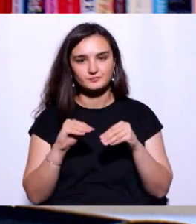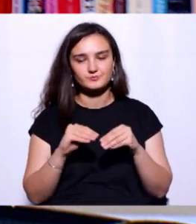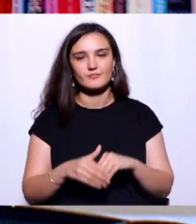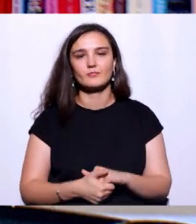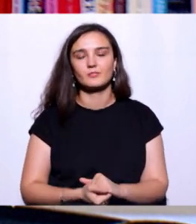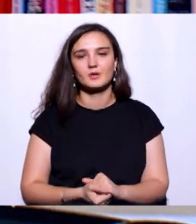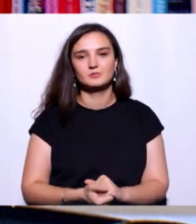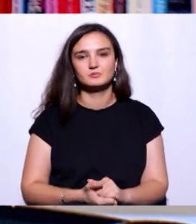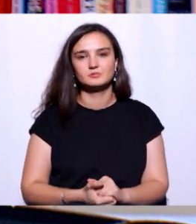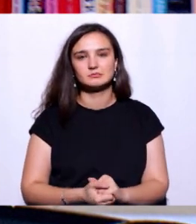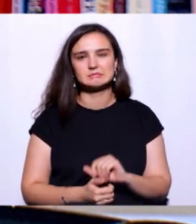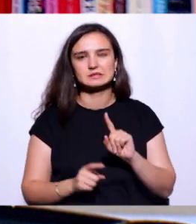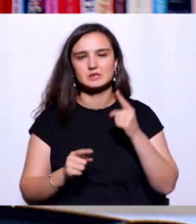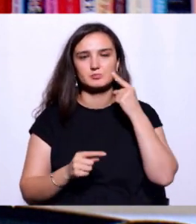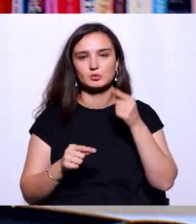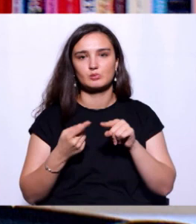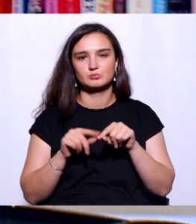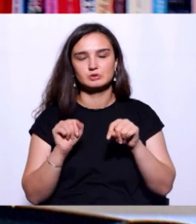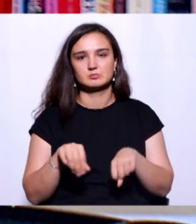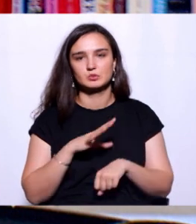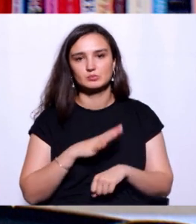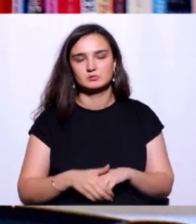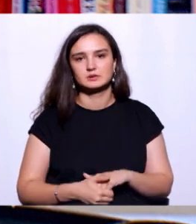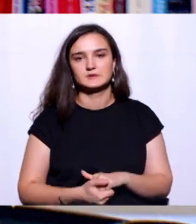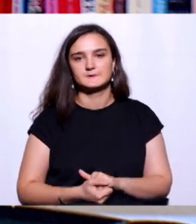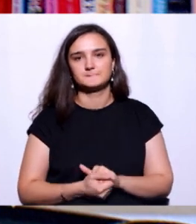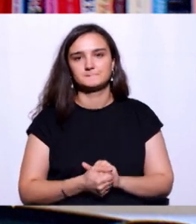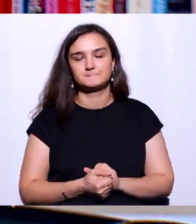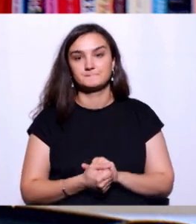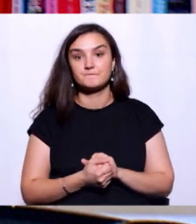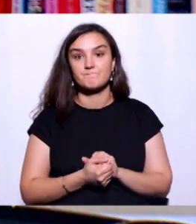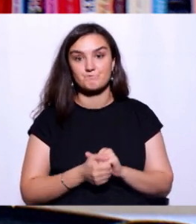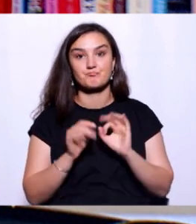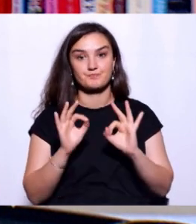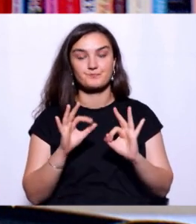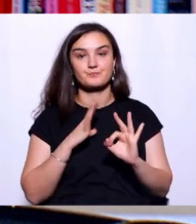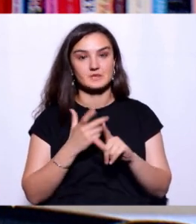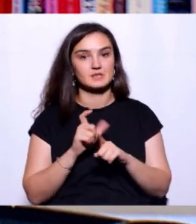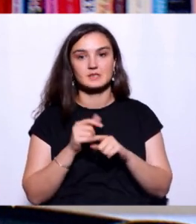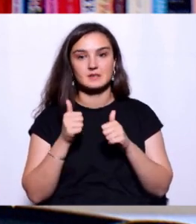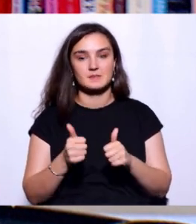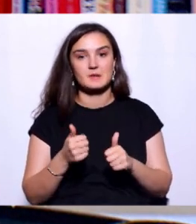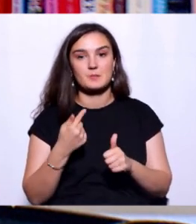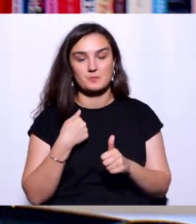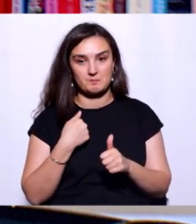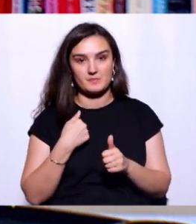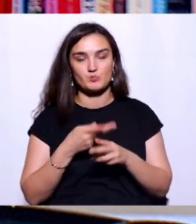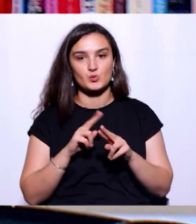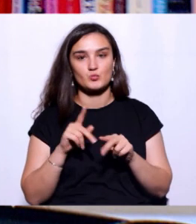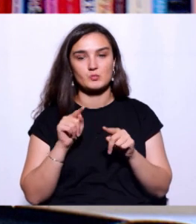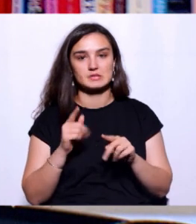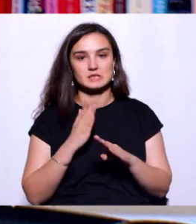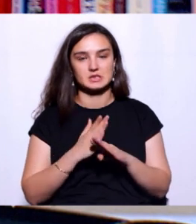family. What do you think it could be? Oh, that was right. Very good. I, because it's